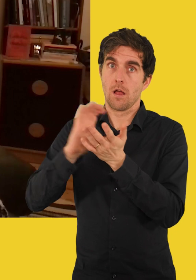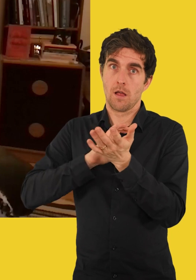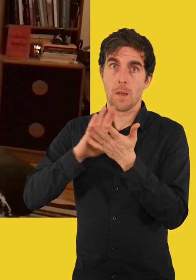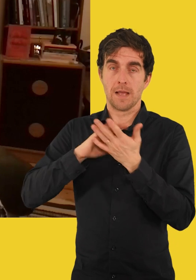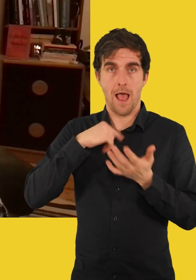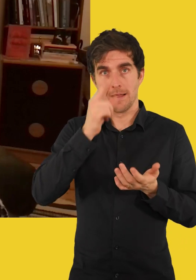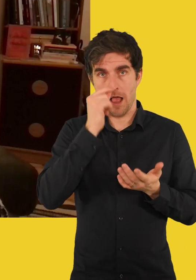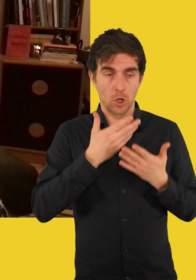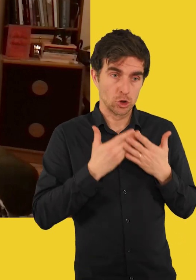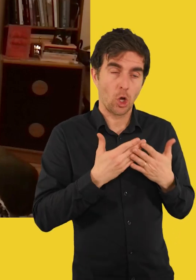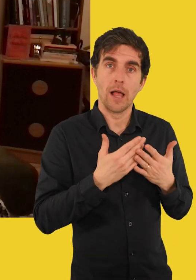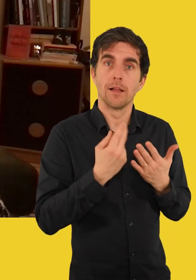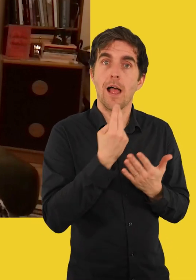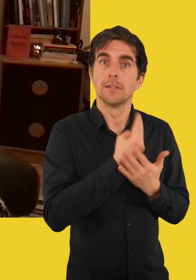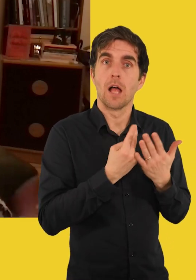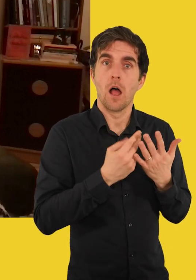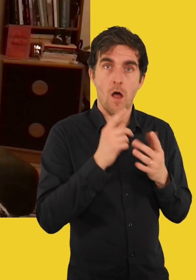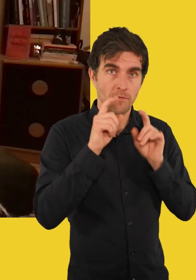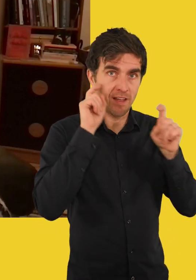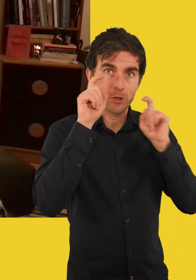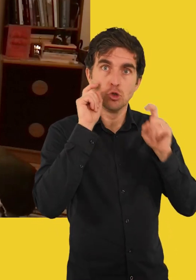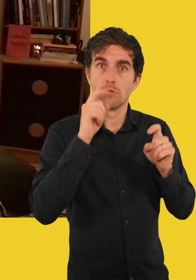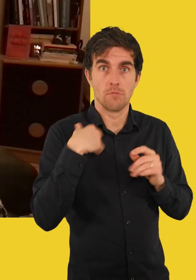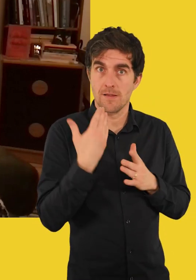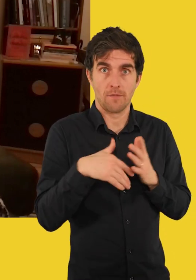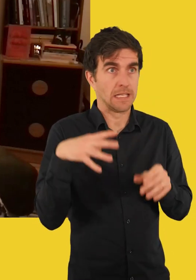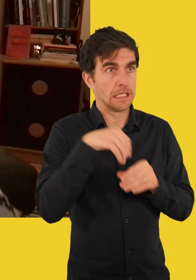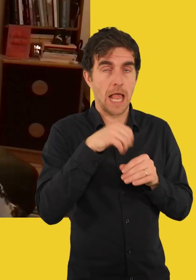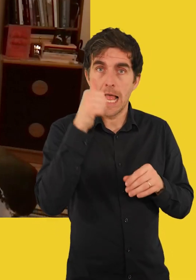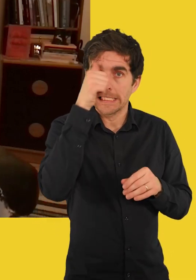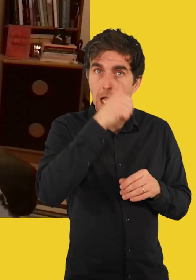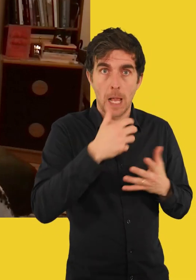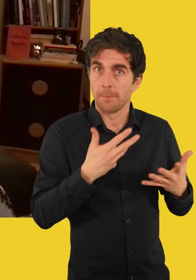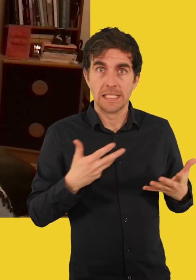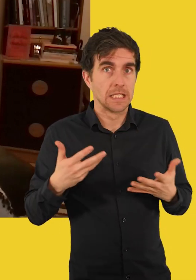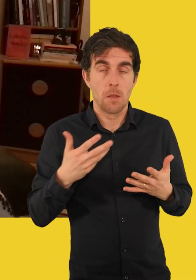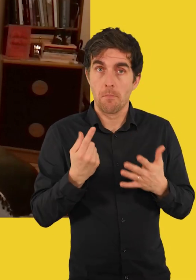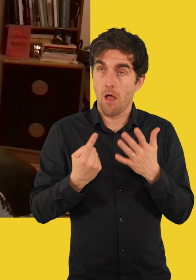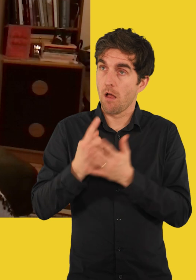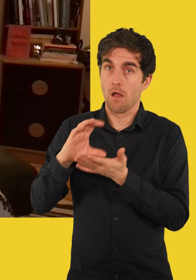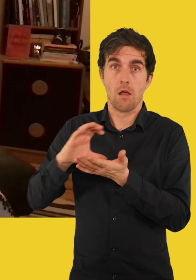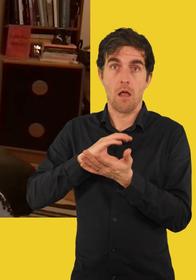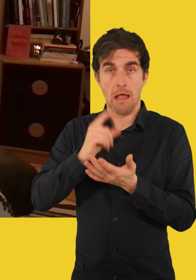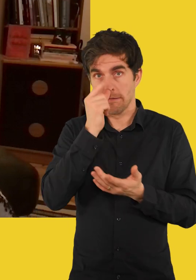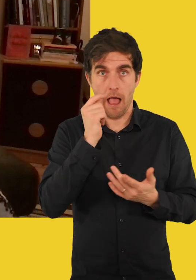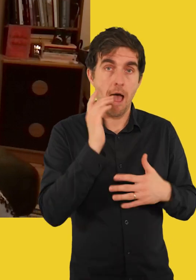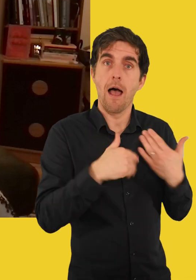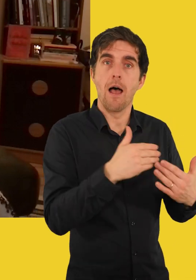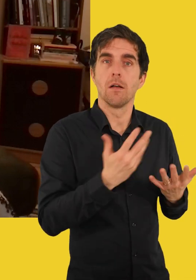and study in design innovation. Never gone into academia before that level, like it was not something that I'd